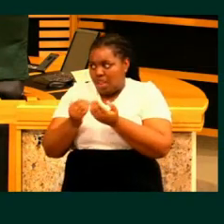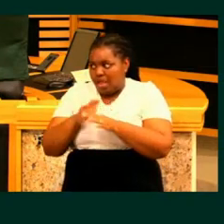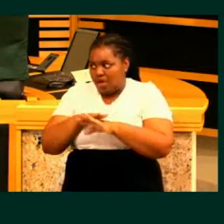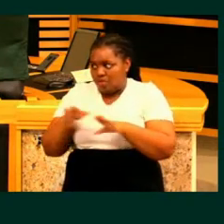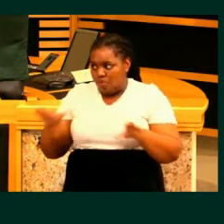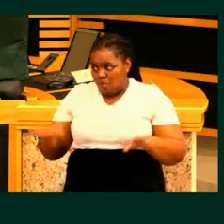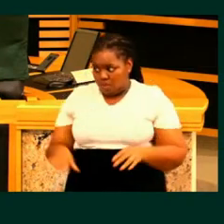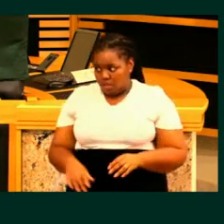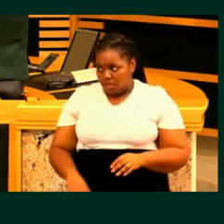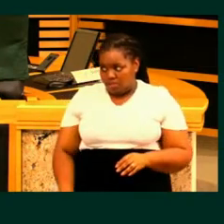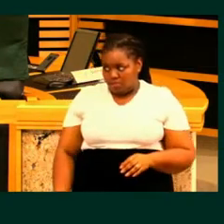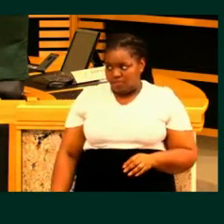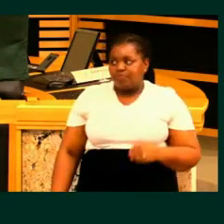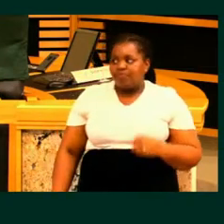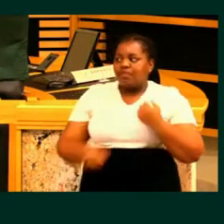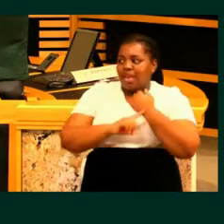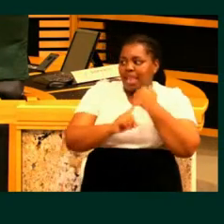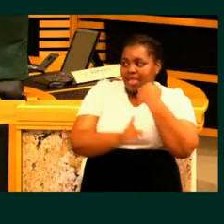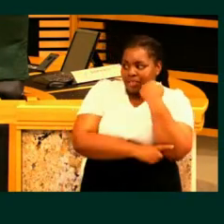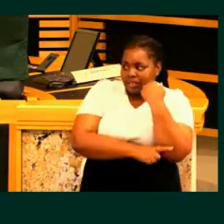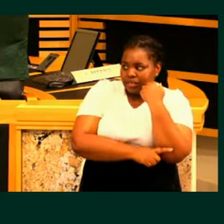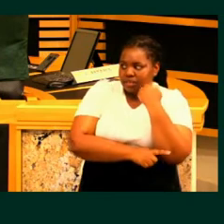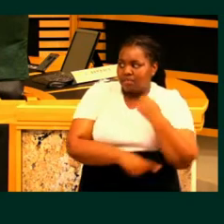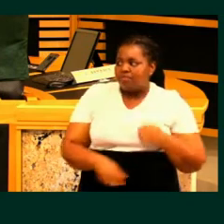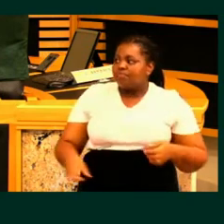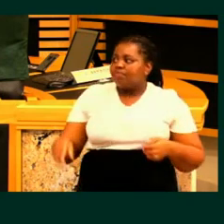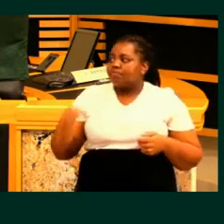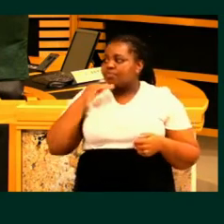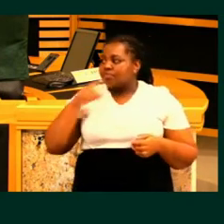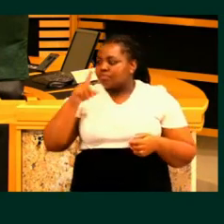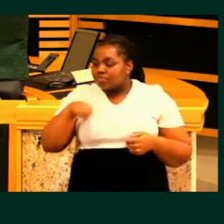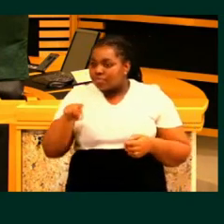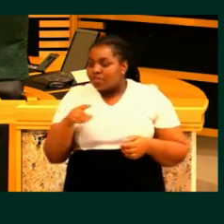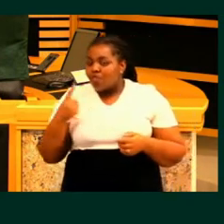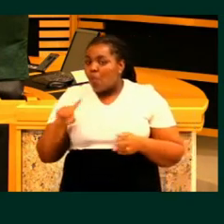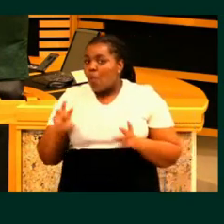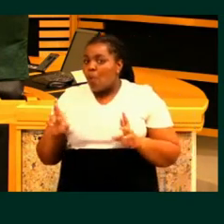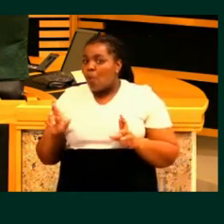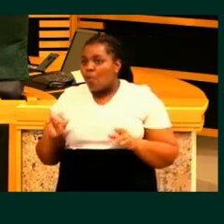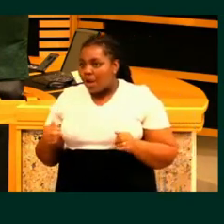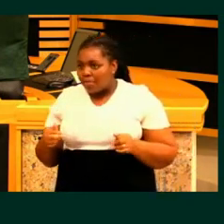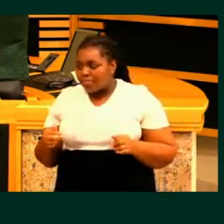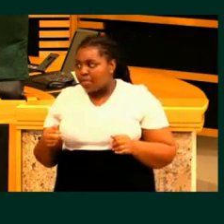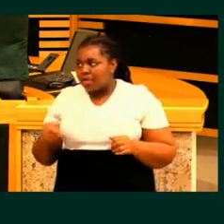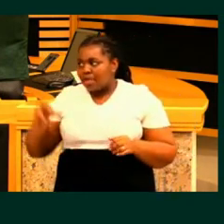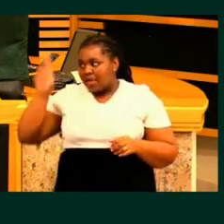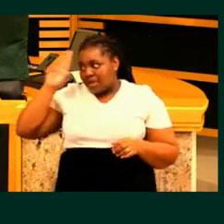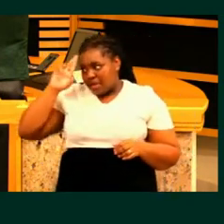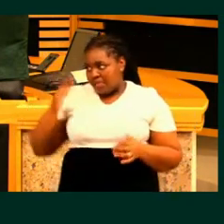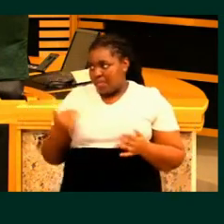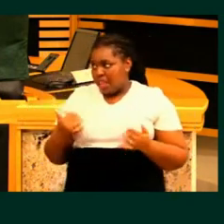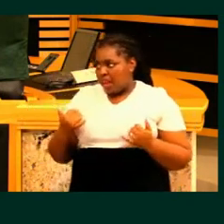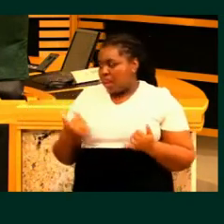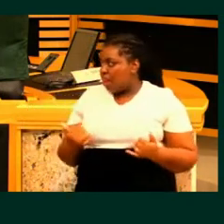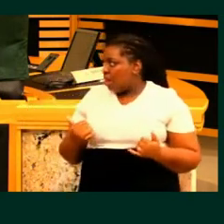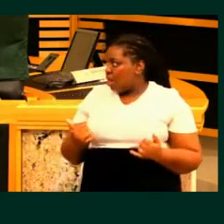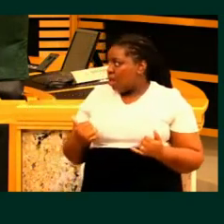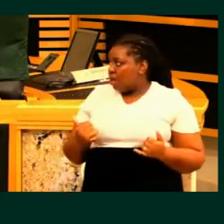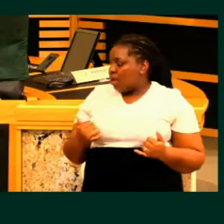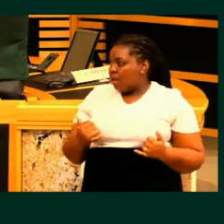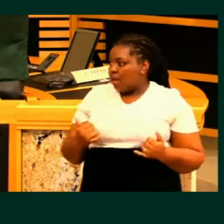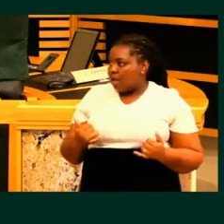all lastly that the mandator sentence for sary rape remember current terms of the current current criminal